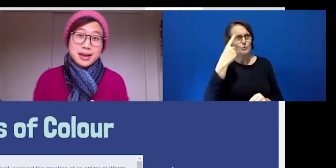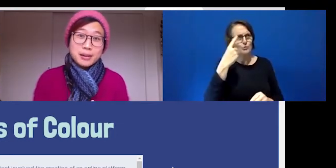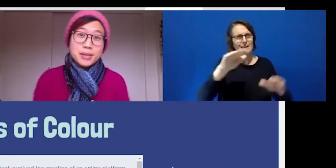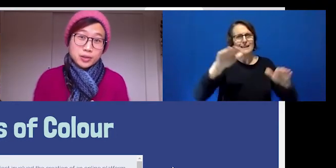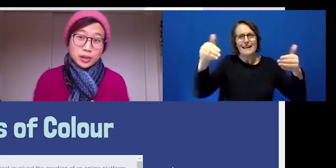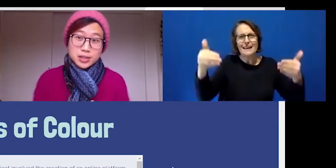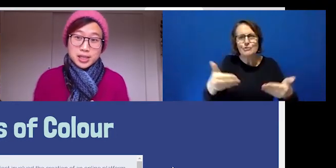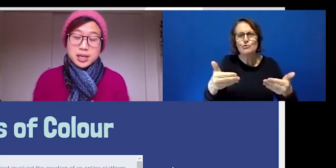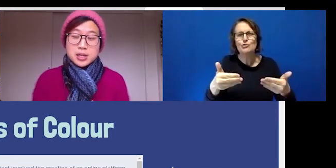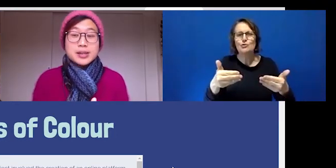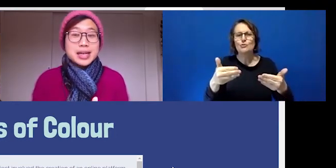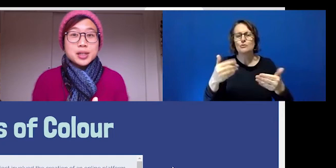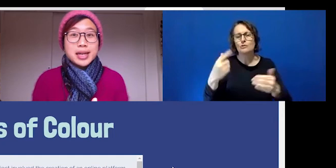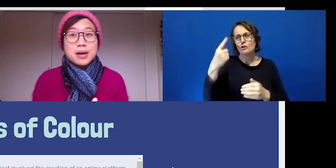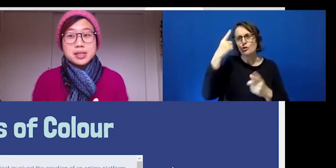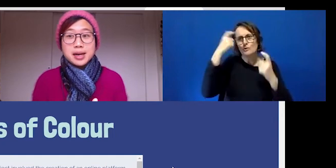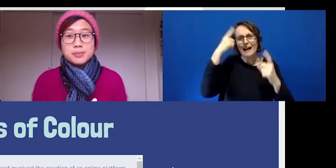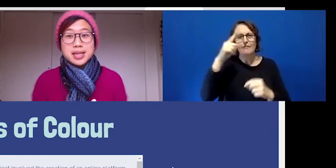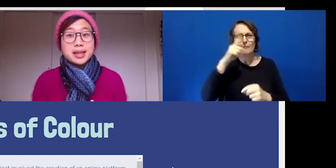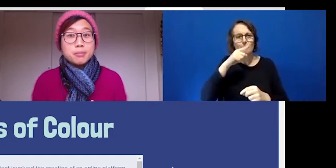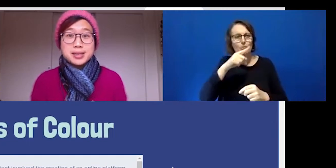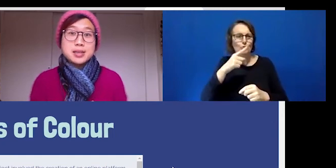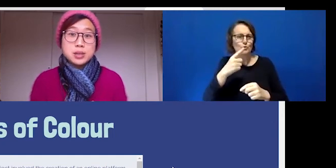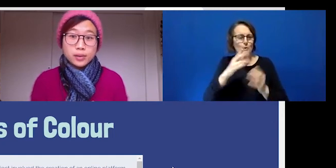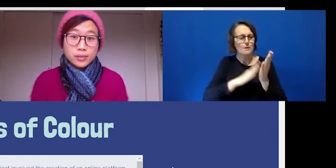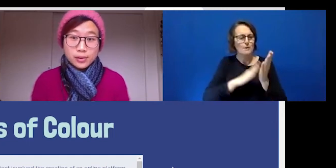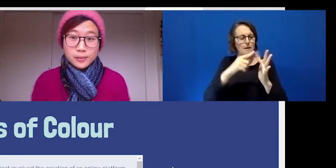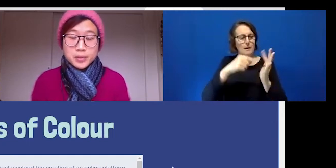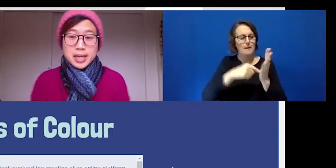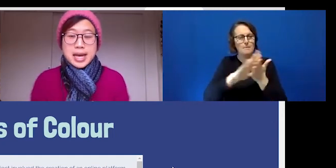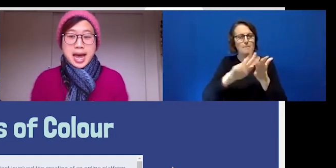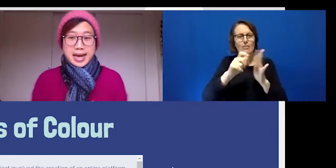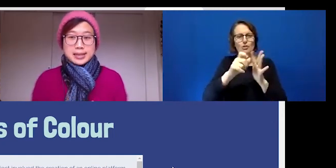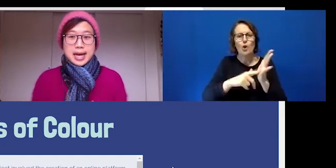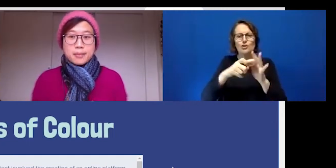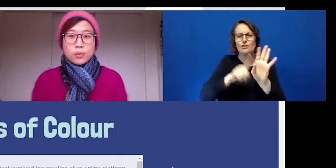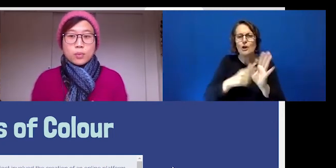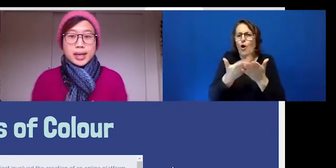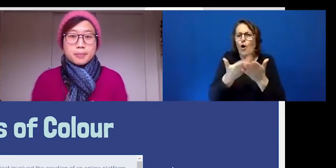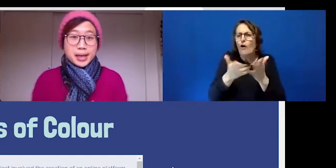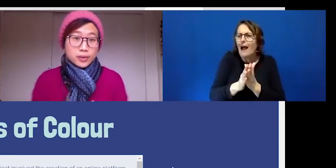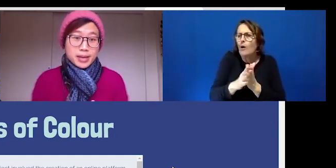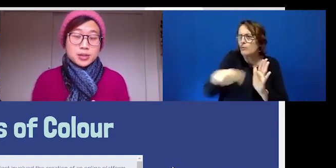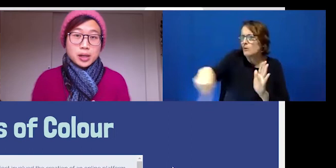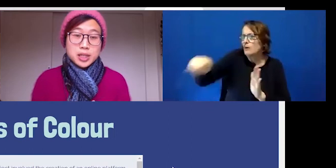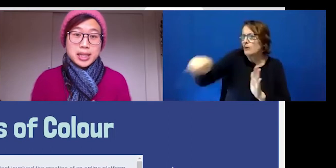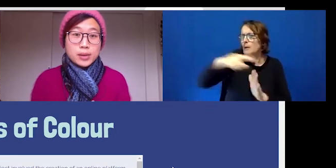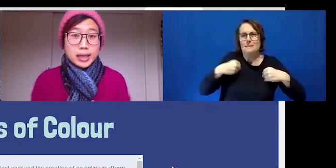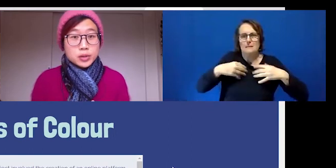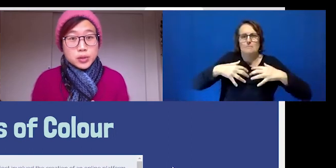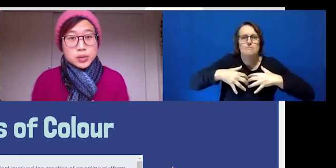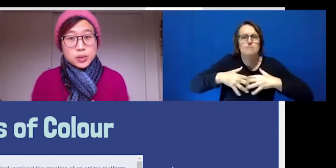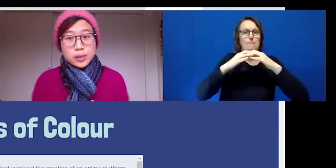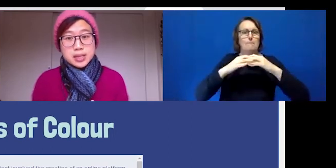lean startup methodology. So essentially how startups get their businesses off the ground. And one part of the methodology that